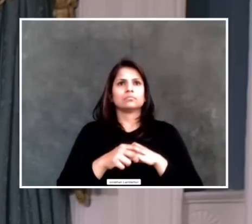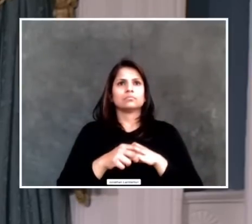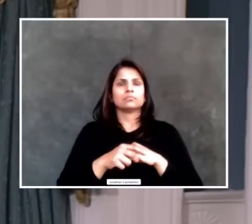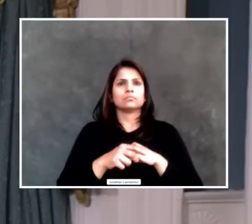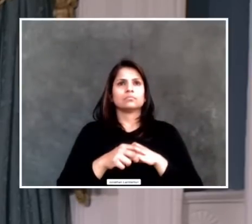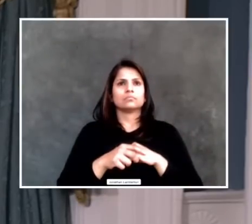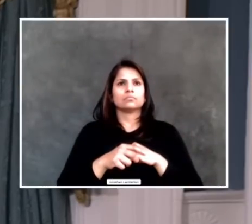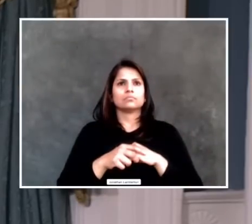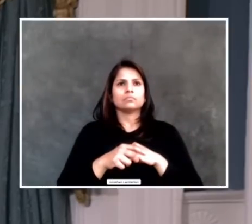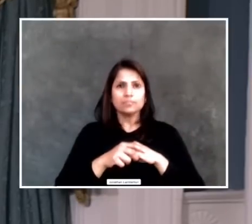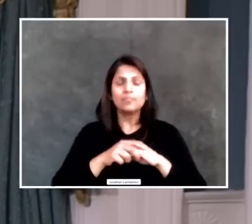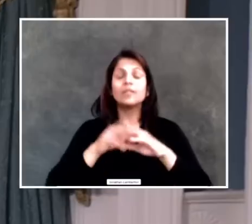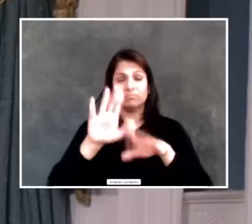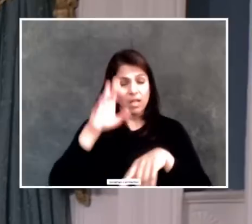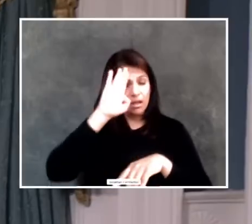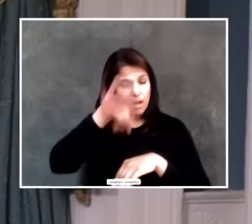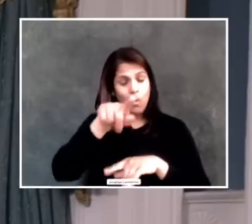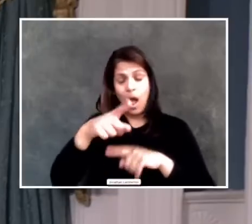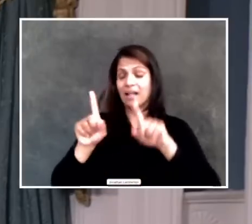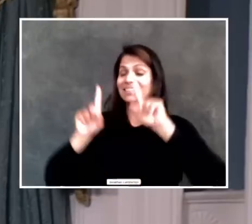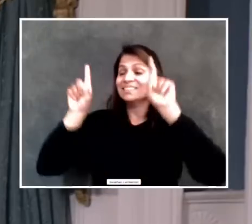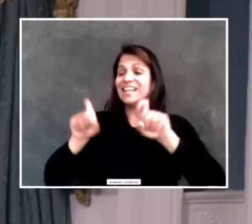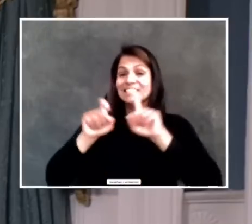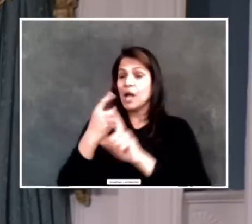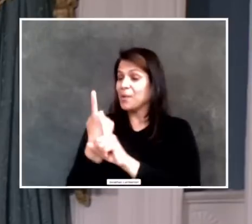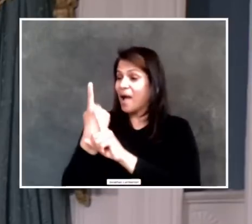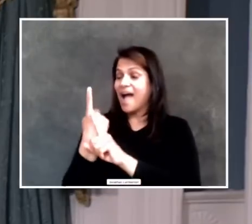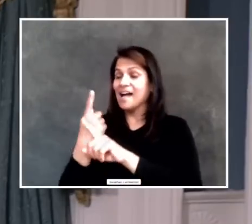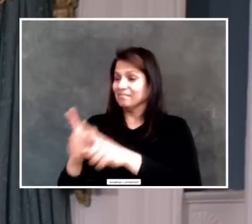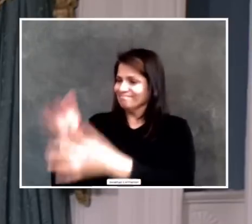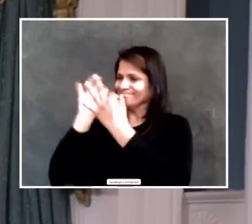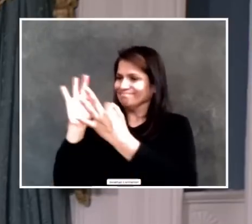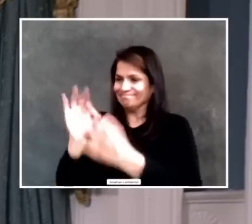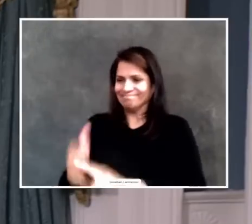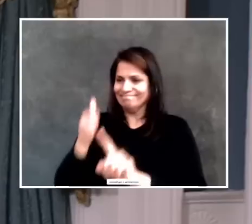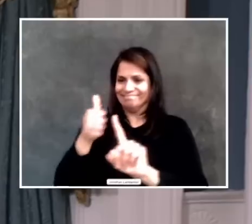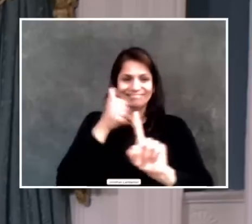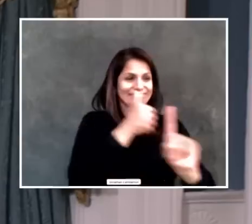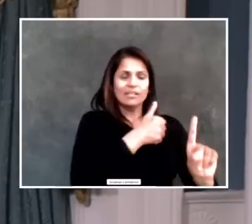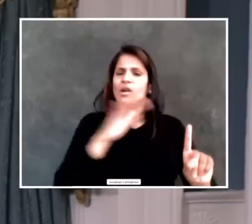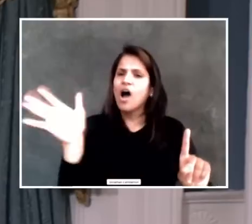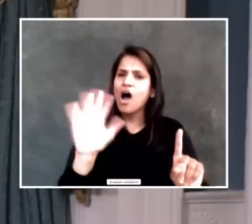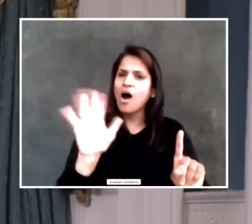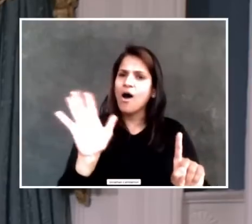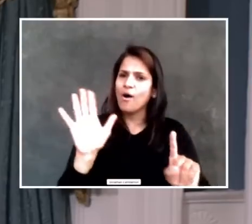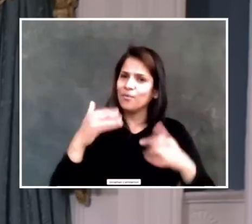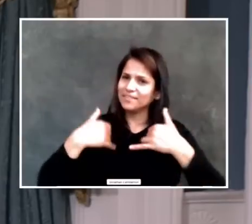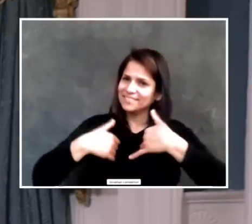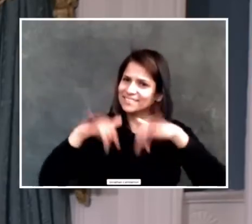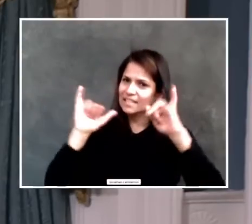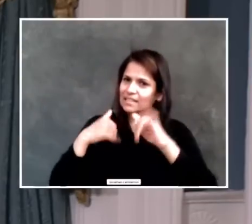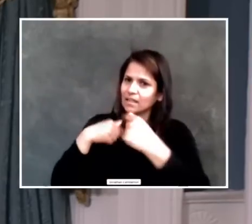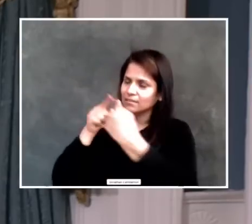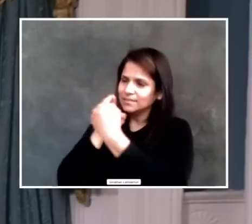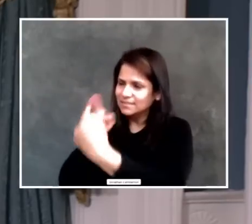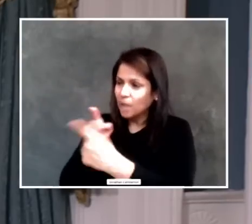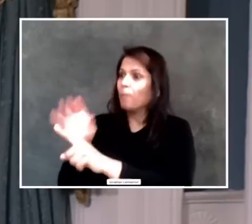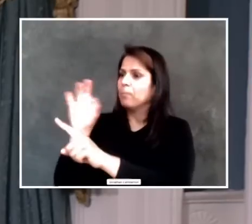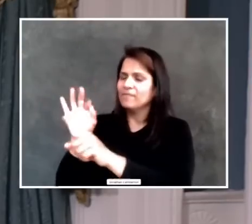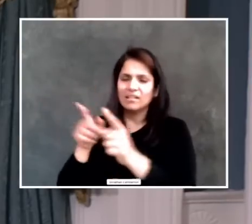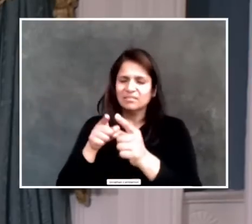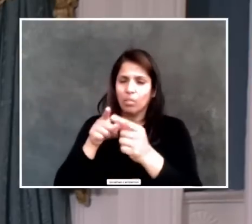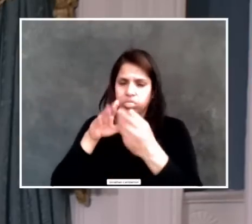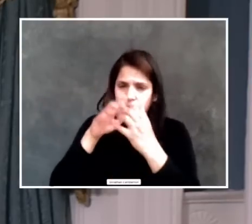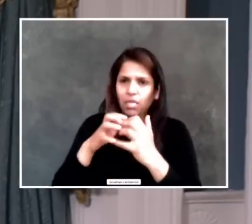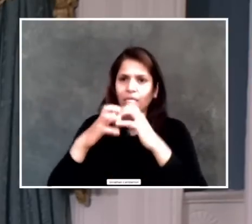We don't know if the technology that we want is going to be there. We don't know if all of the supplies are going to be there. But